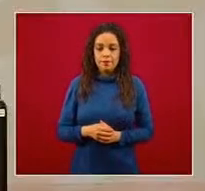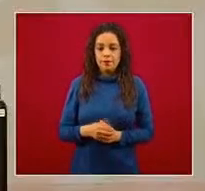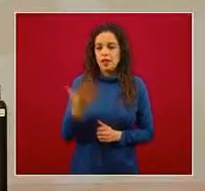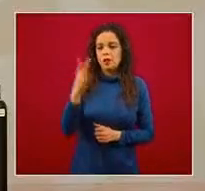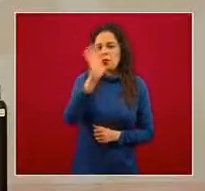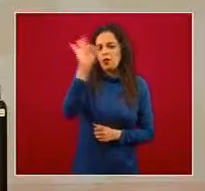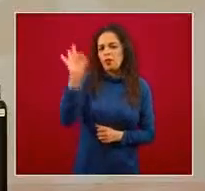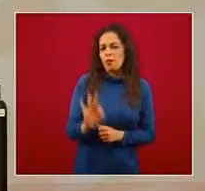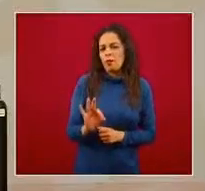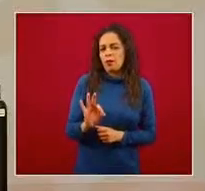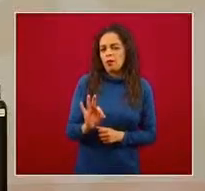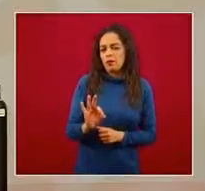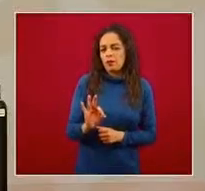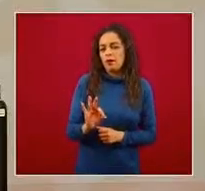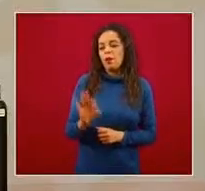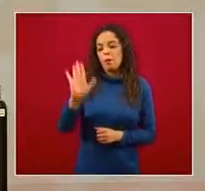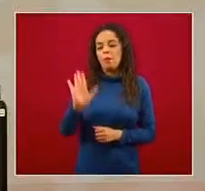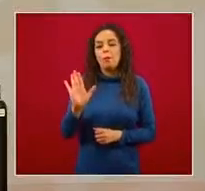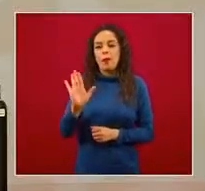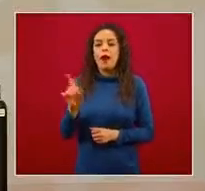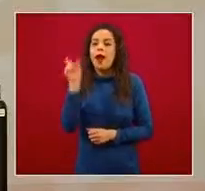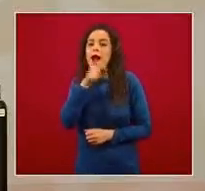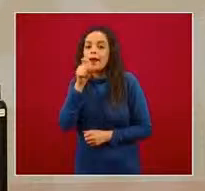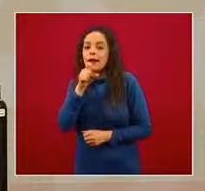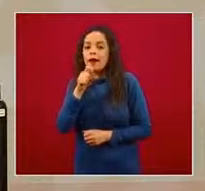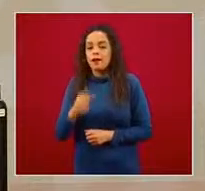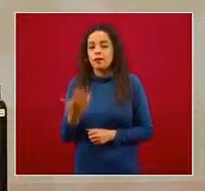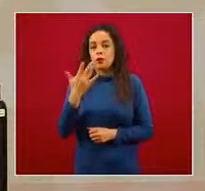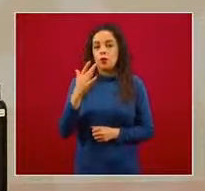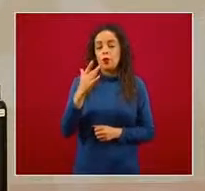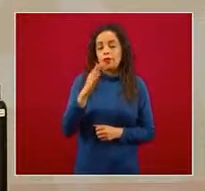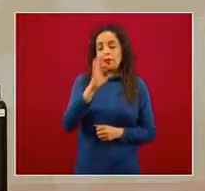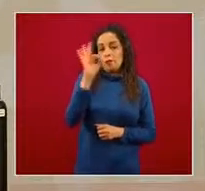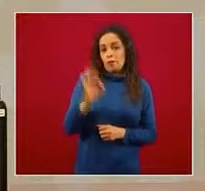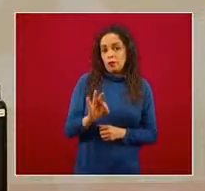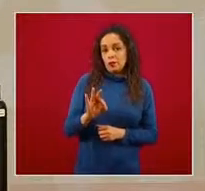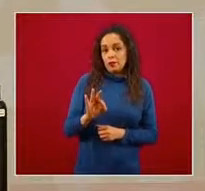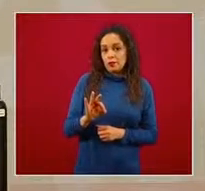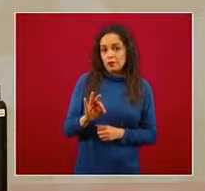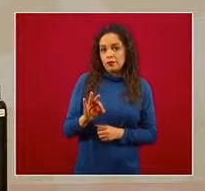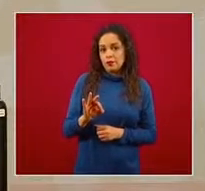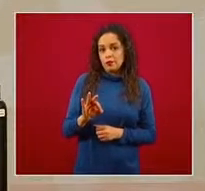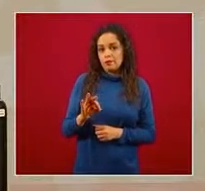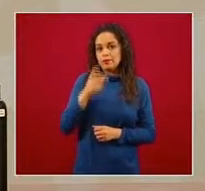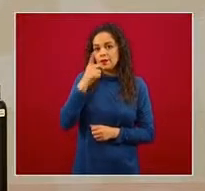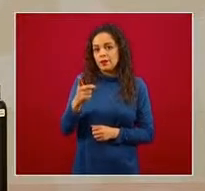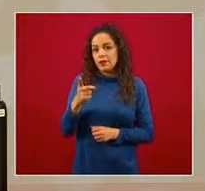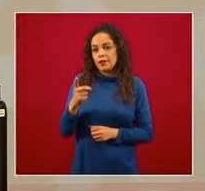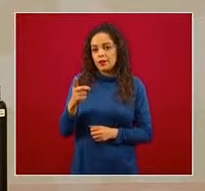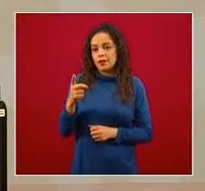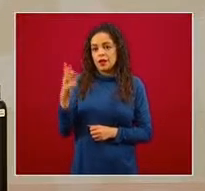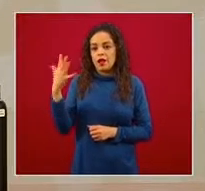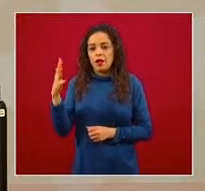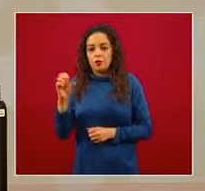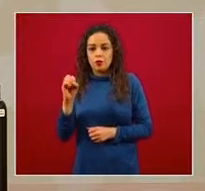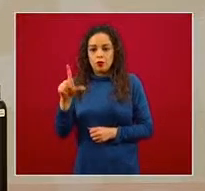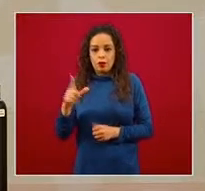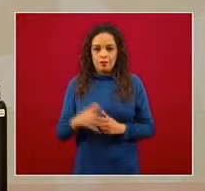it has the correct balance, 50% you'll get heads and 50% you'll get tails.